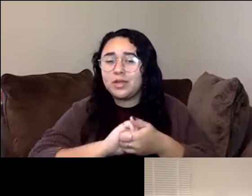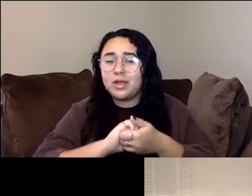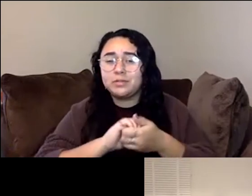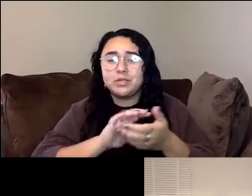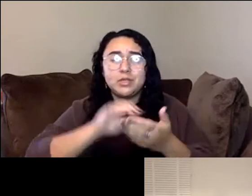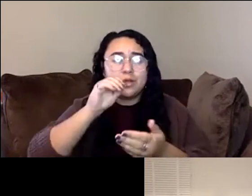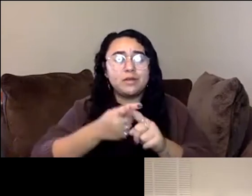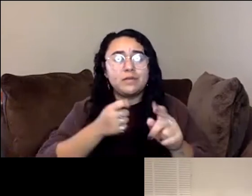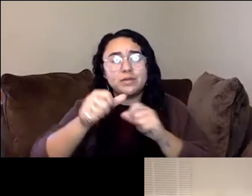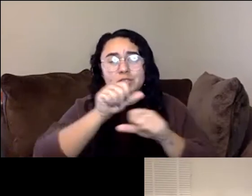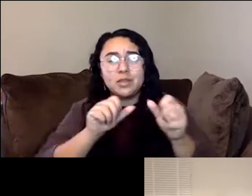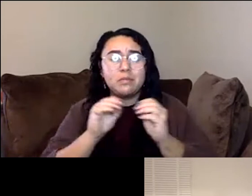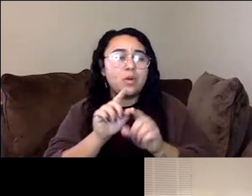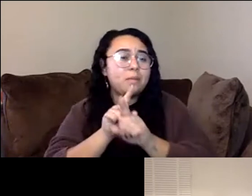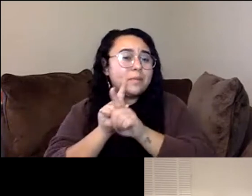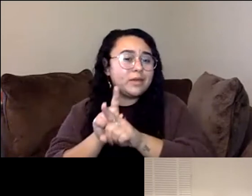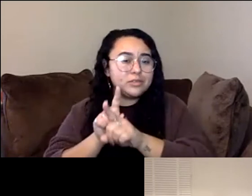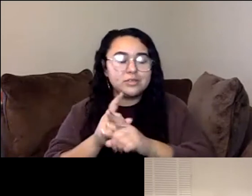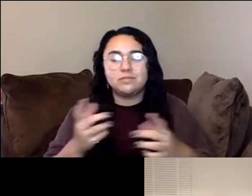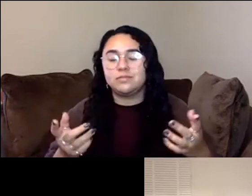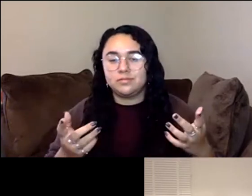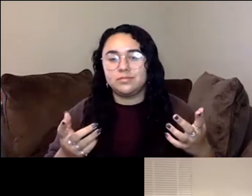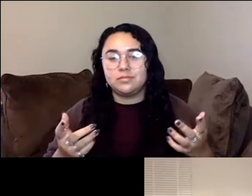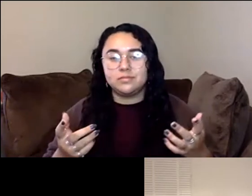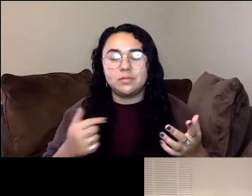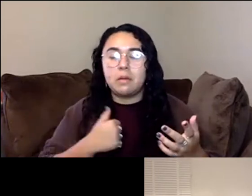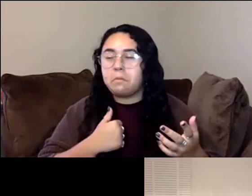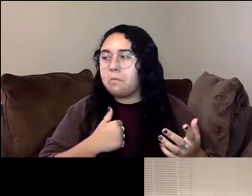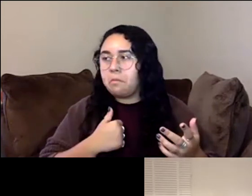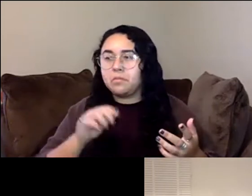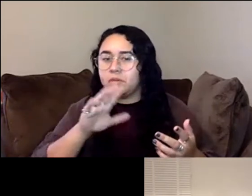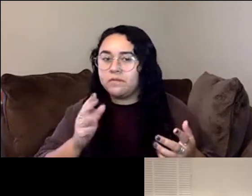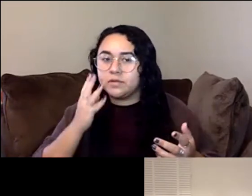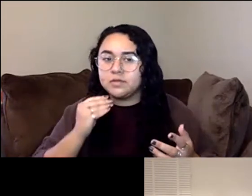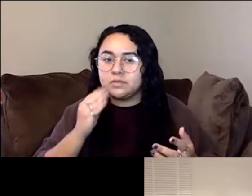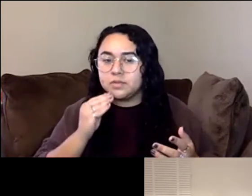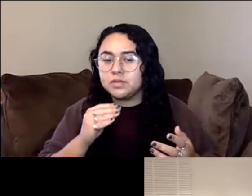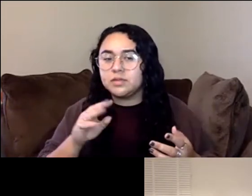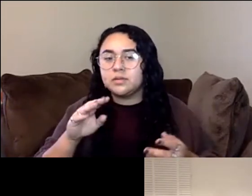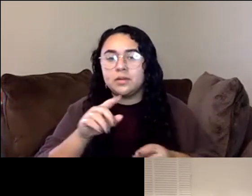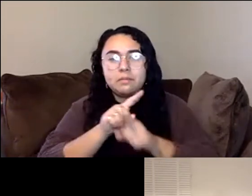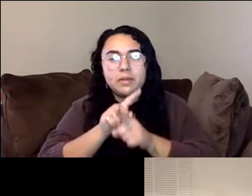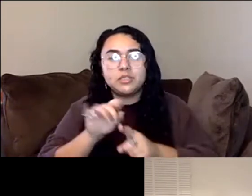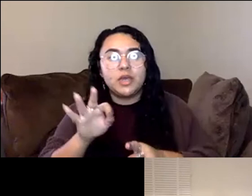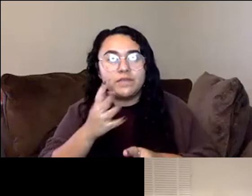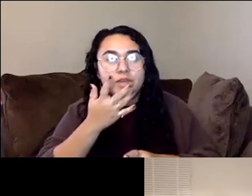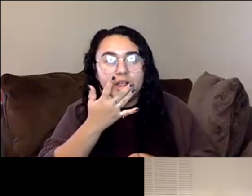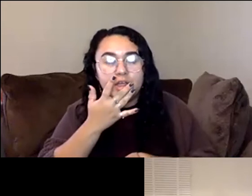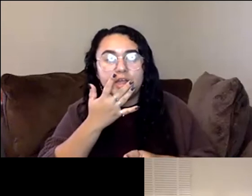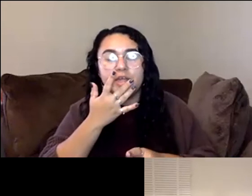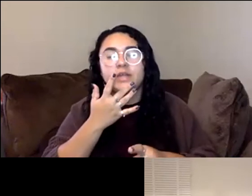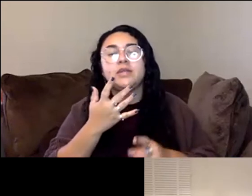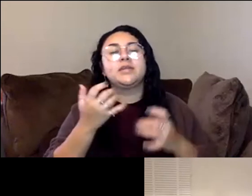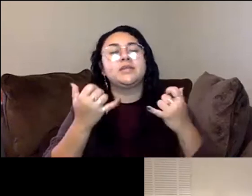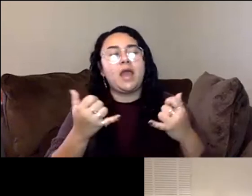mentorship. I can't say that I've ever really had a lot of mentors of color in this field. And now I feel like I've gained just, a whole